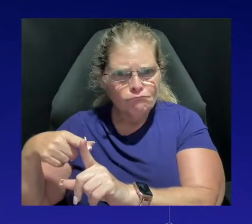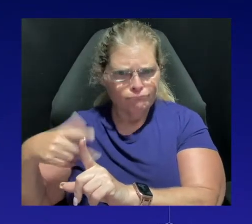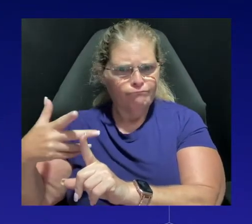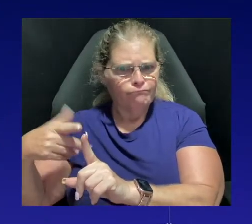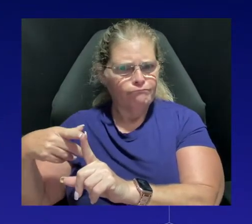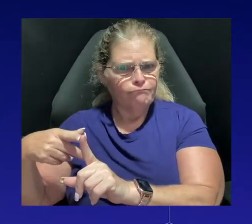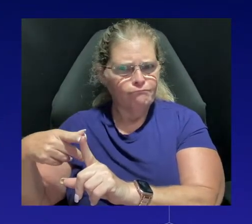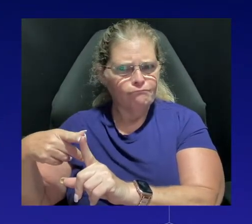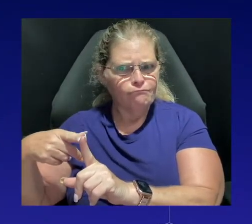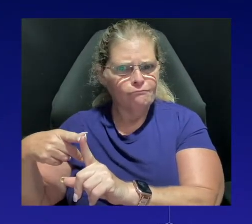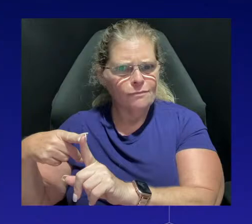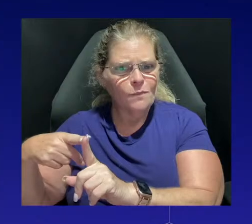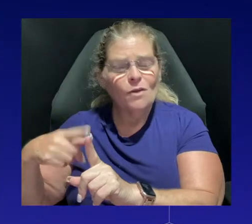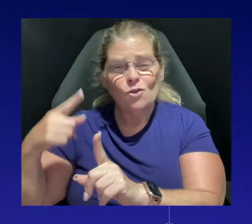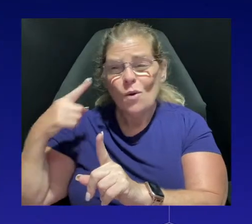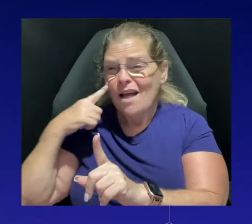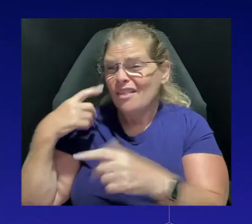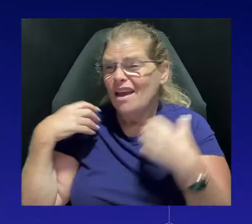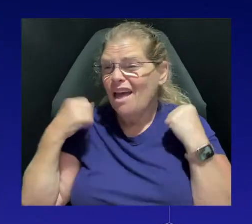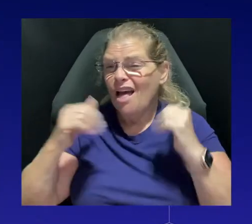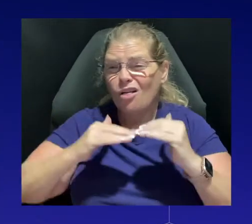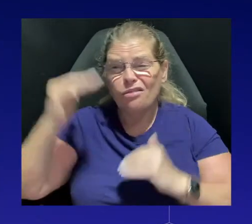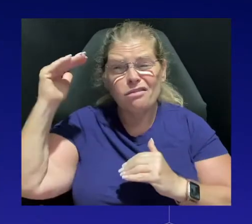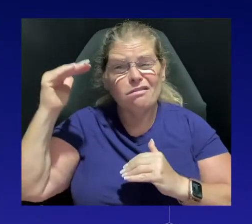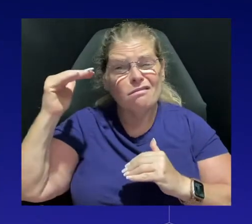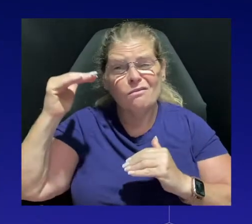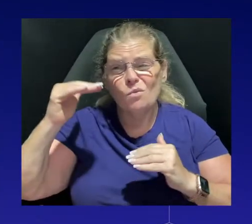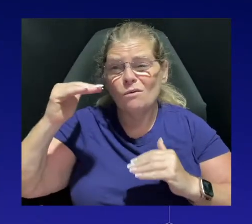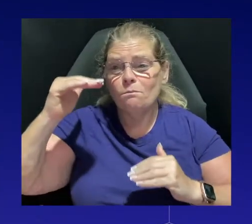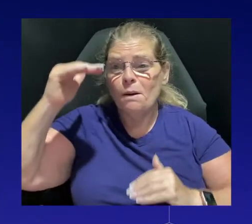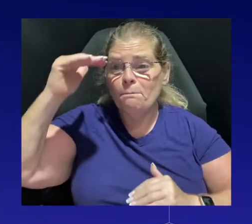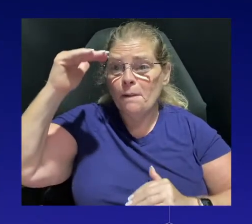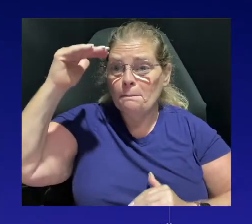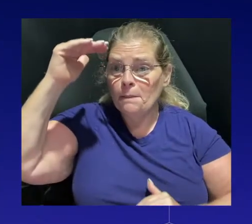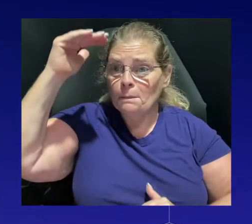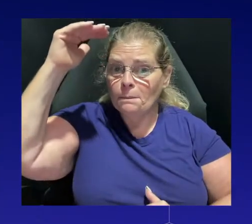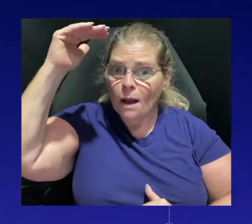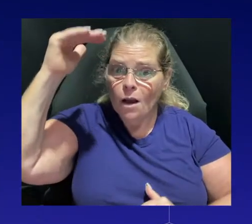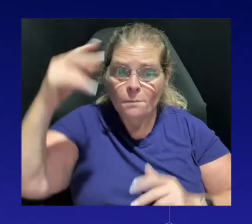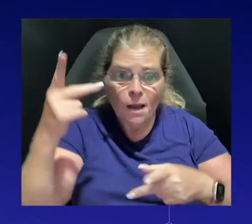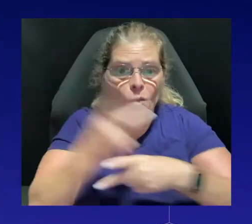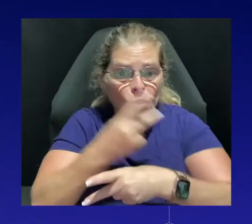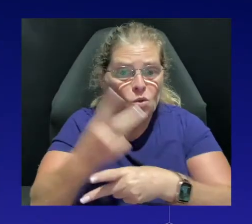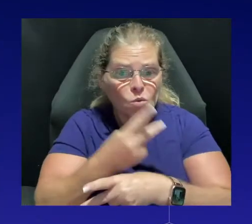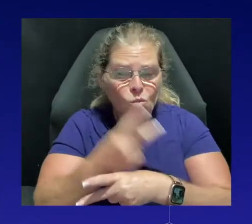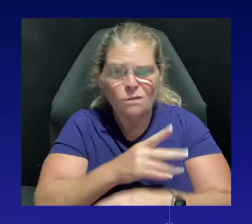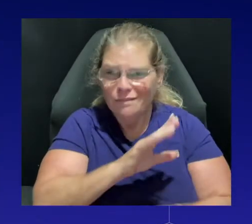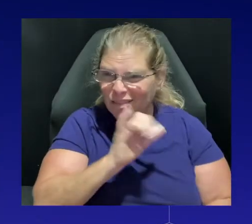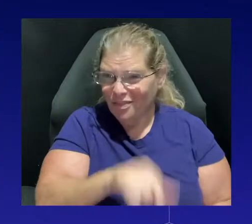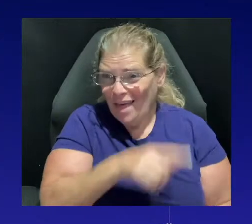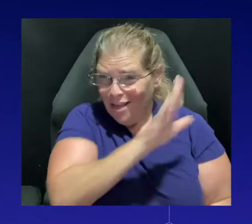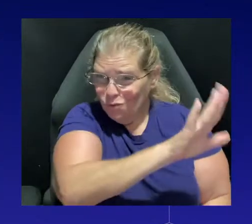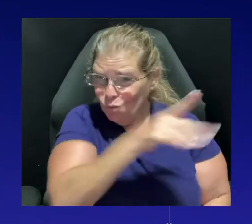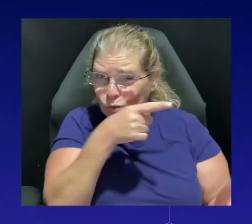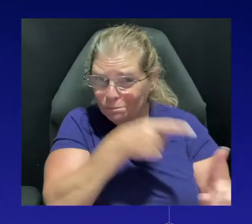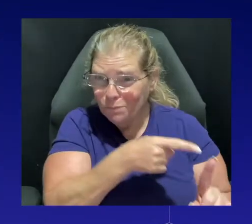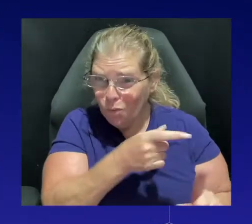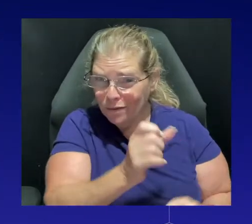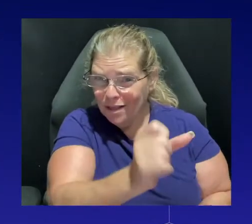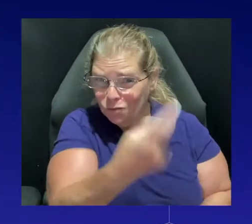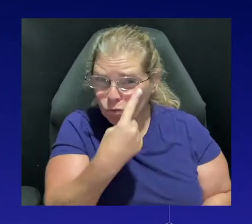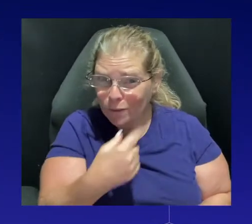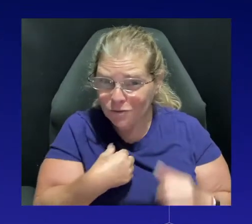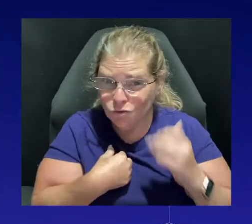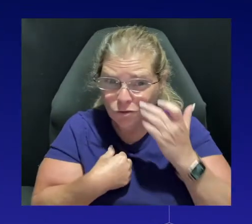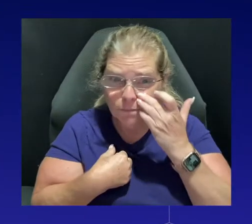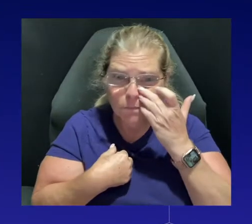we're going to see health disparities continue to widen. And how do we fix that, which is what your question is. And I think the data sets that we